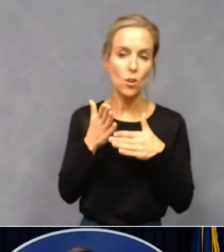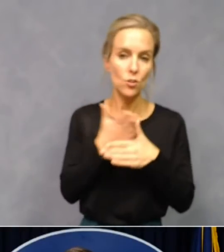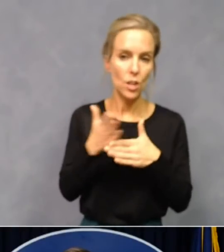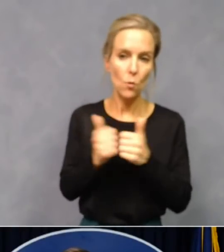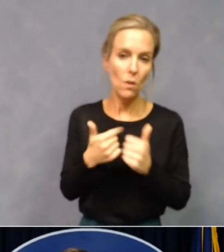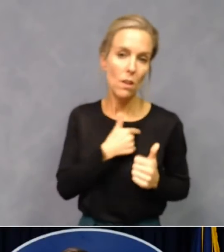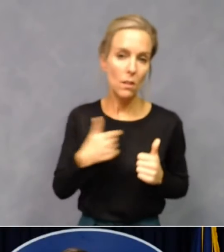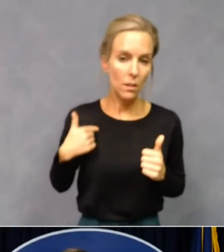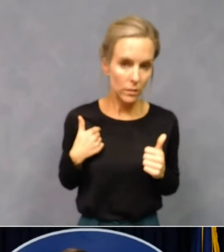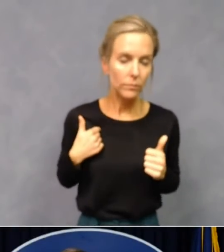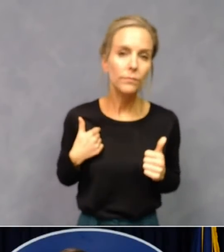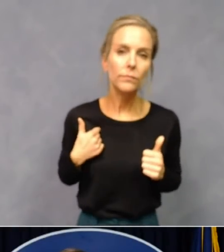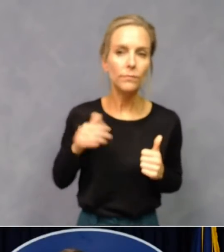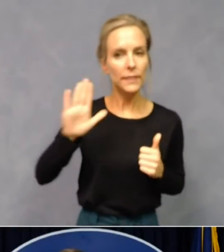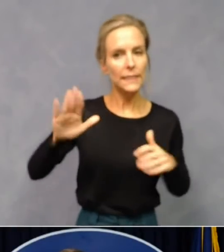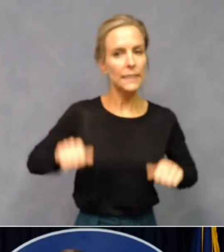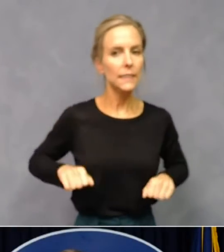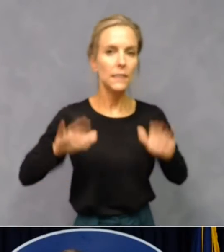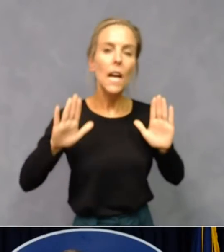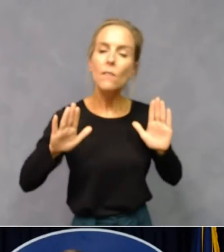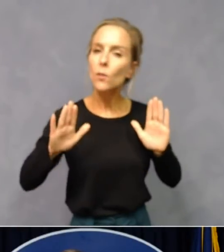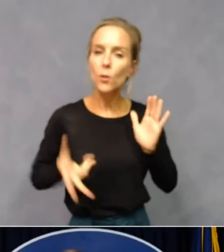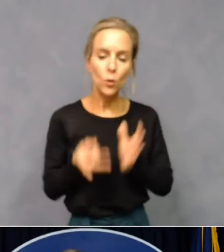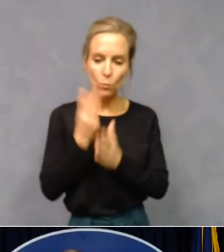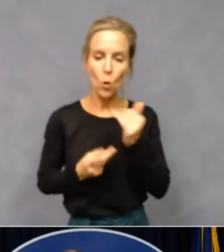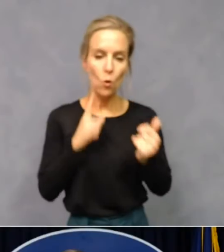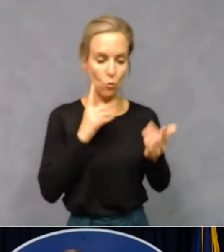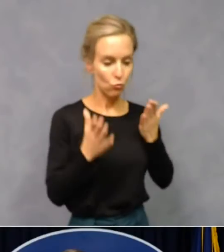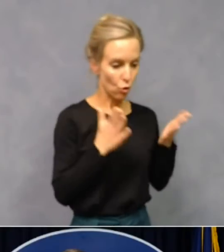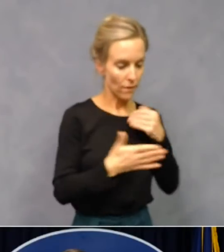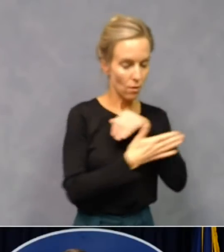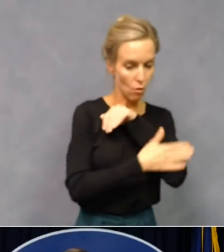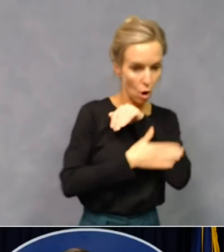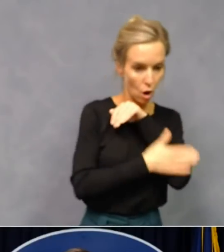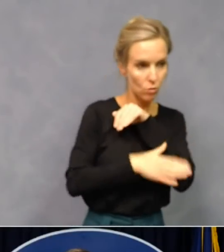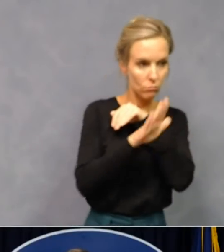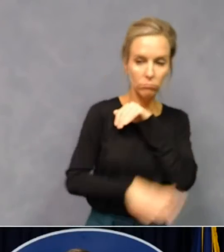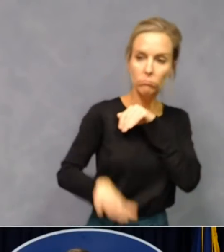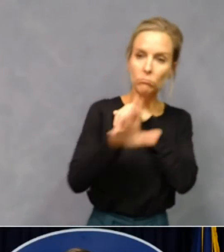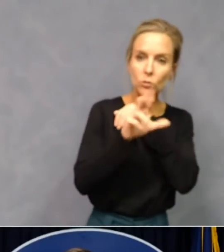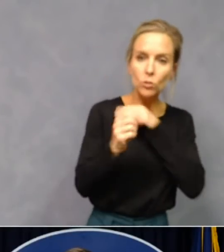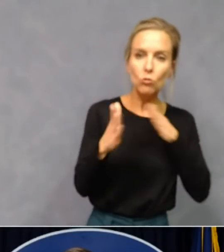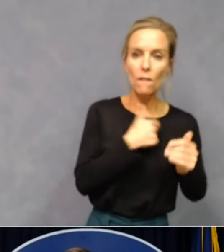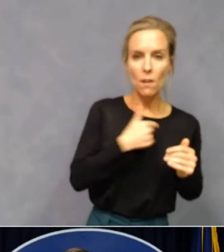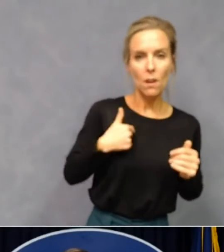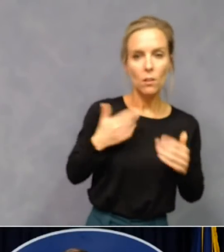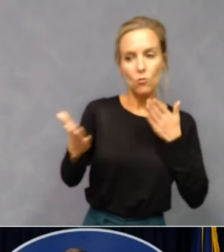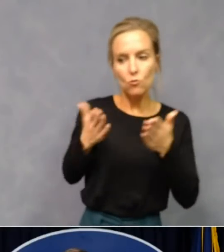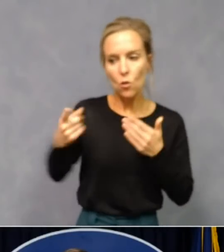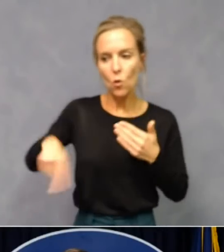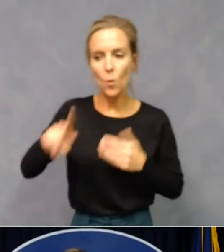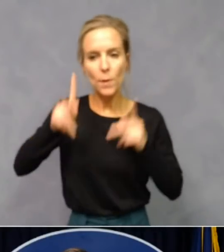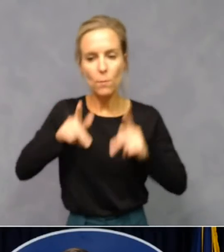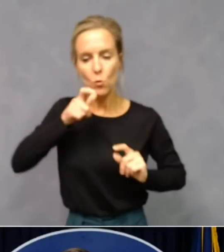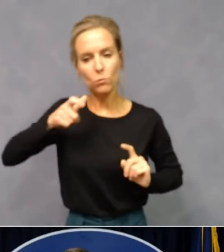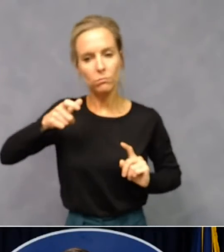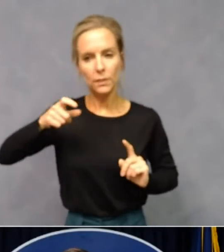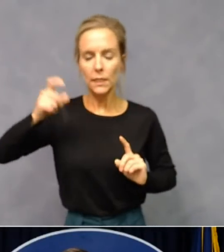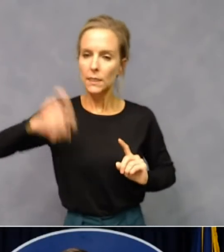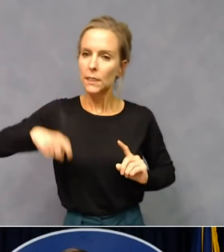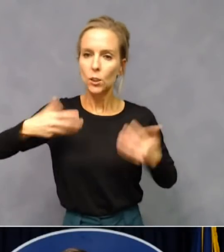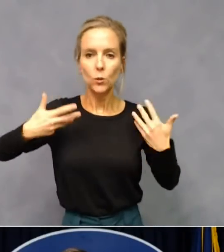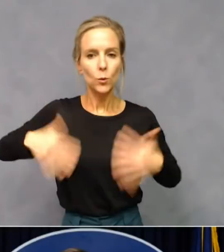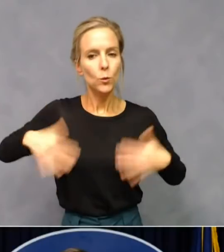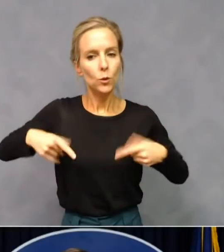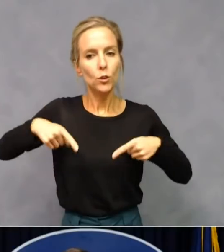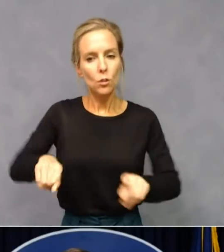His sacrifice, both serving our country and serving those in need during this COVID crisis, is nothing short